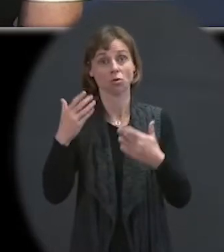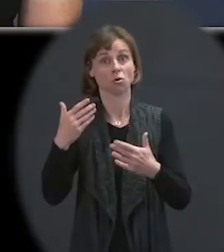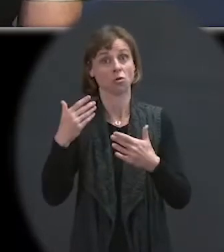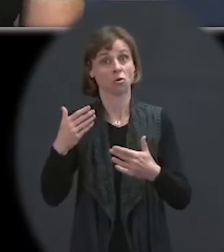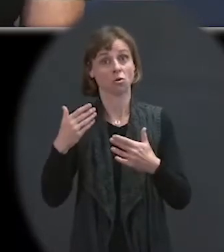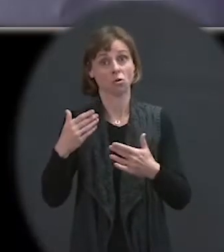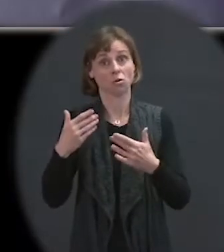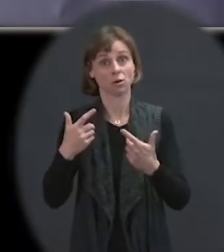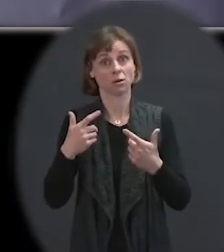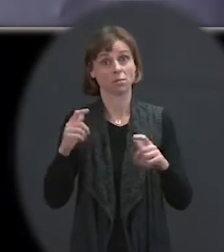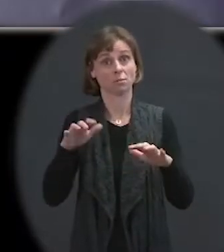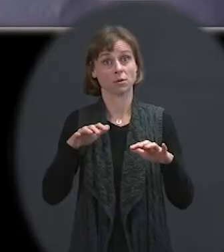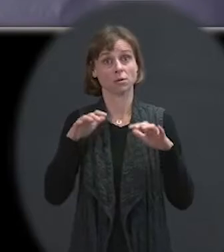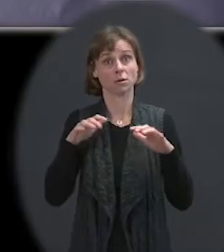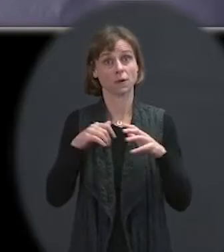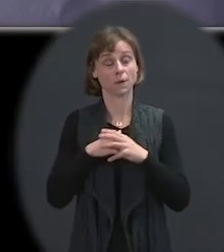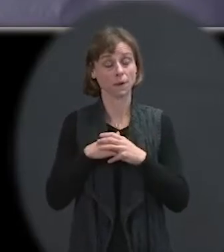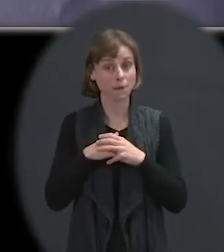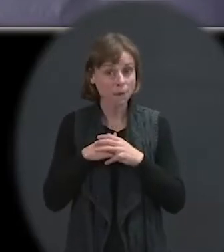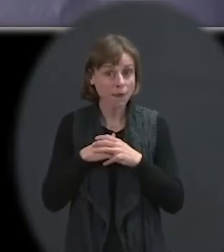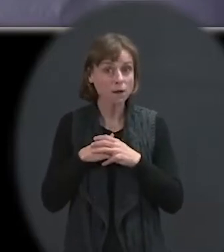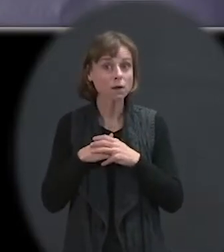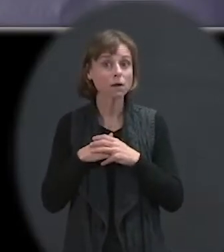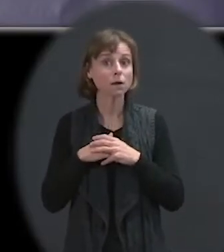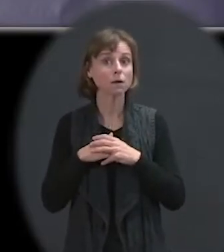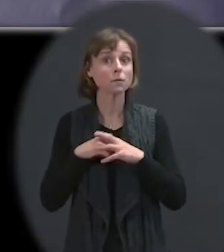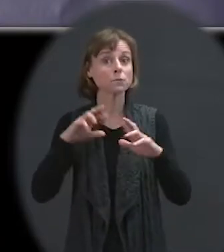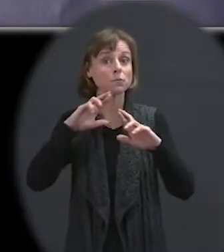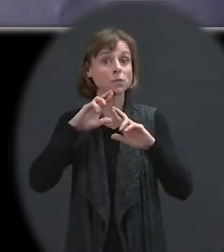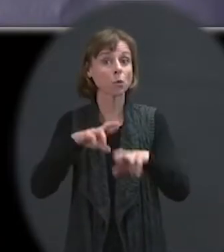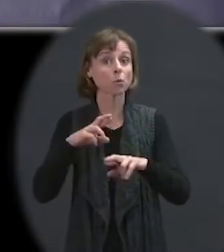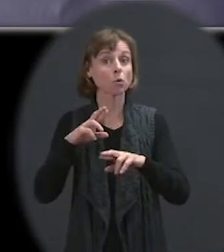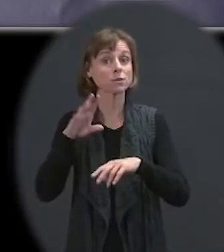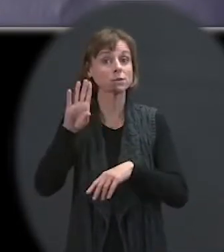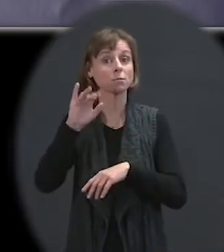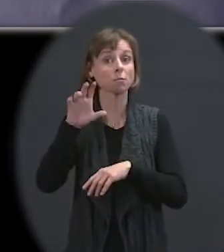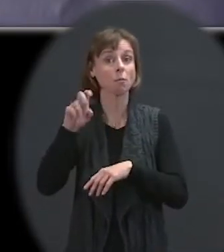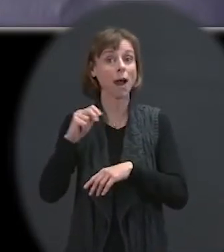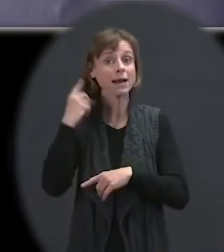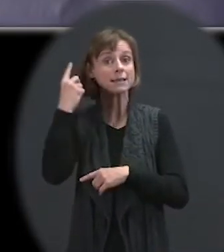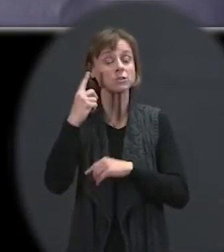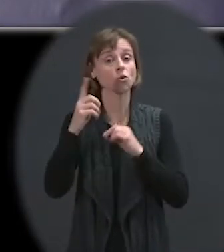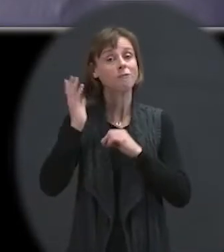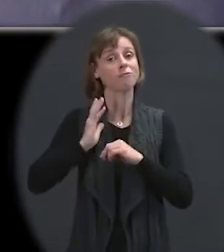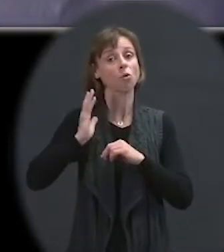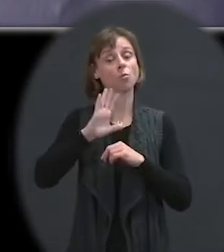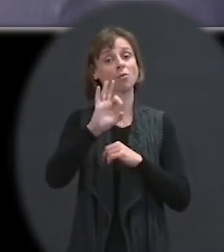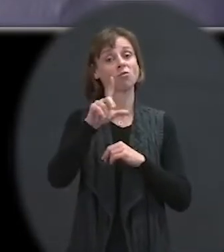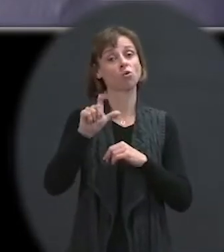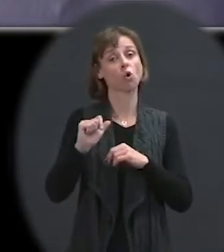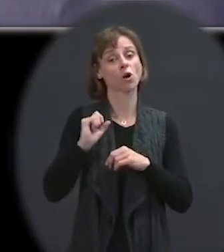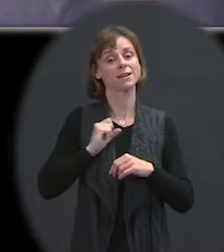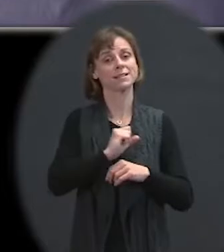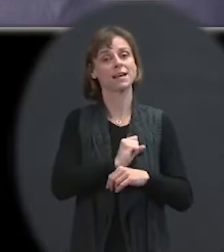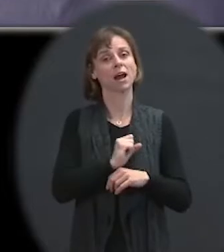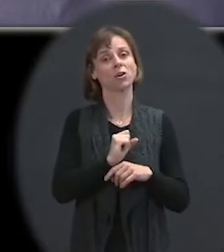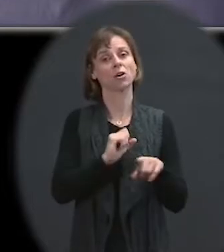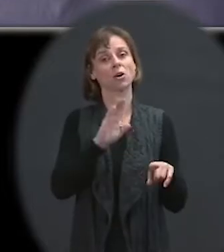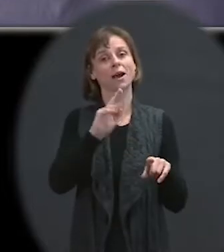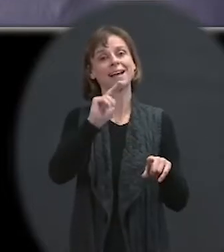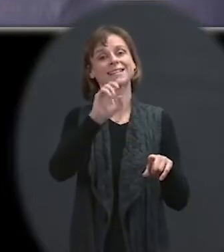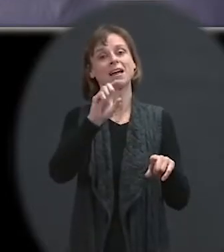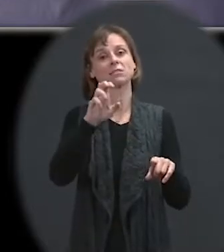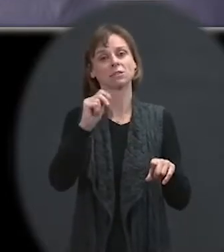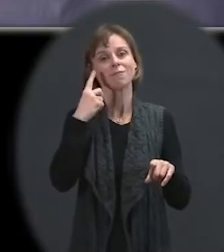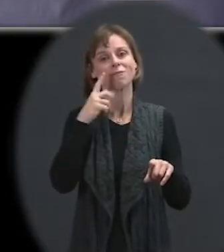Florida Day. All right. So there are reports that President Biden is considering former Florida Senator Bill Nelson to be his NASA administrator.